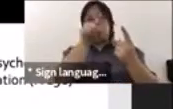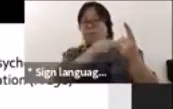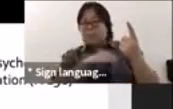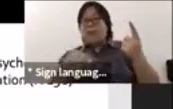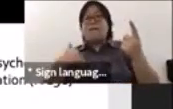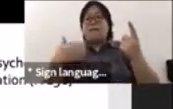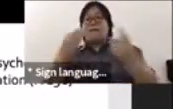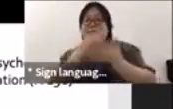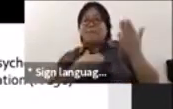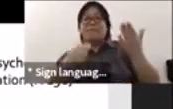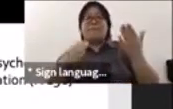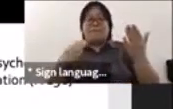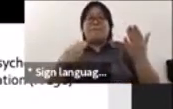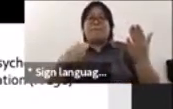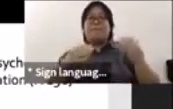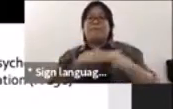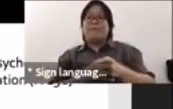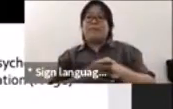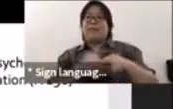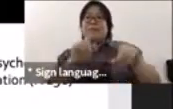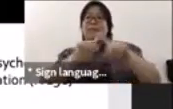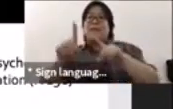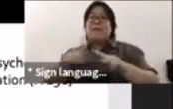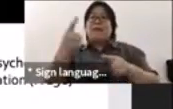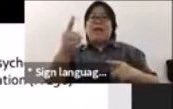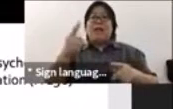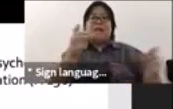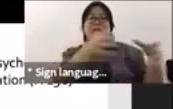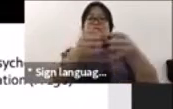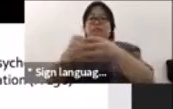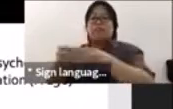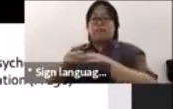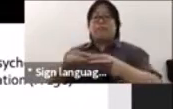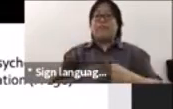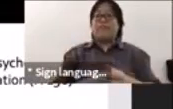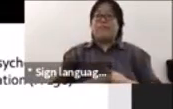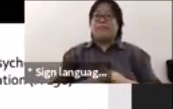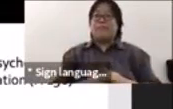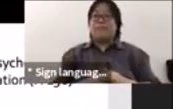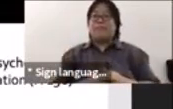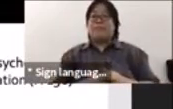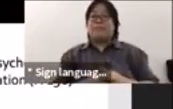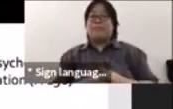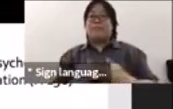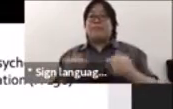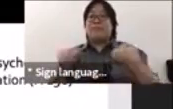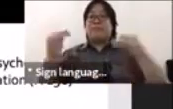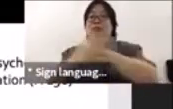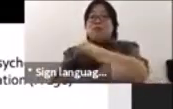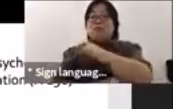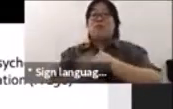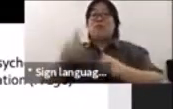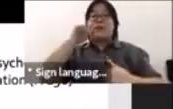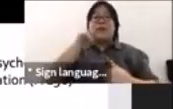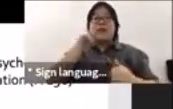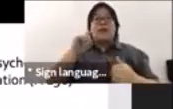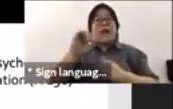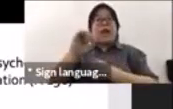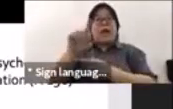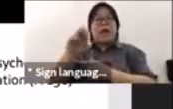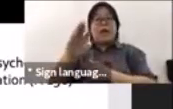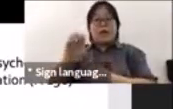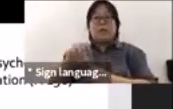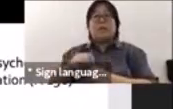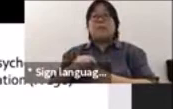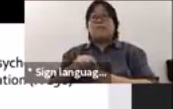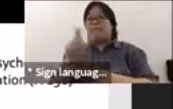of stigma in 8 to 11 category. So they have higher poor sexual health outcome. And those who are not